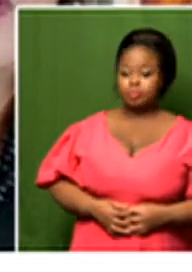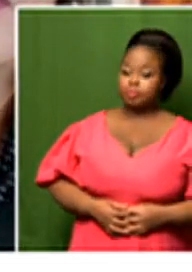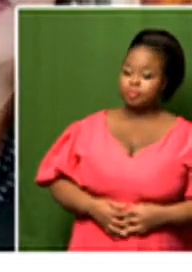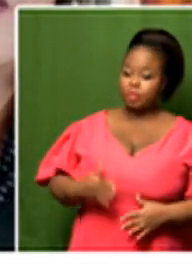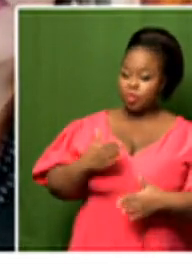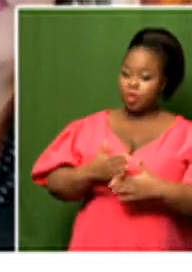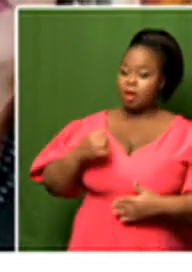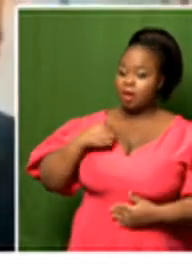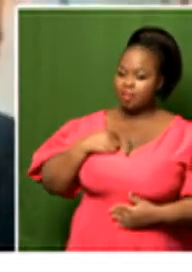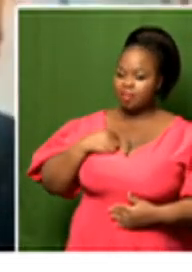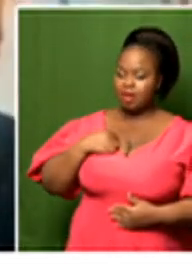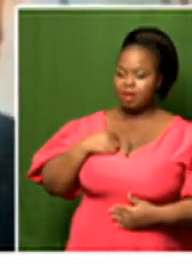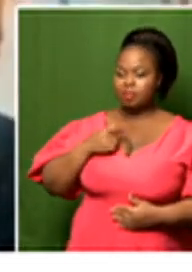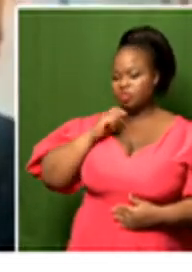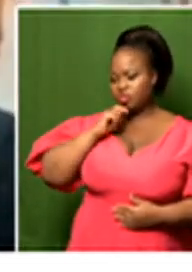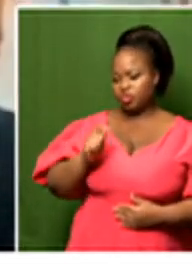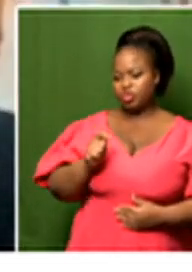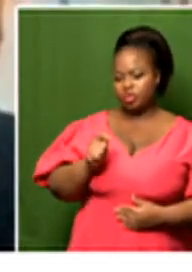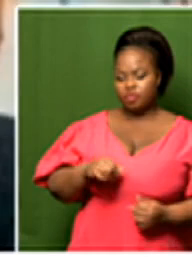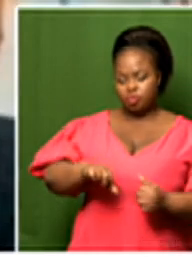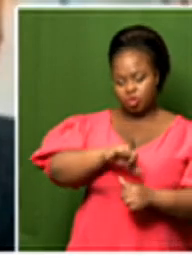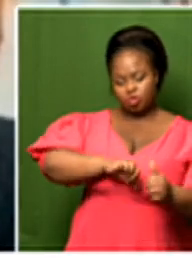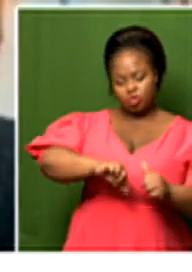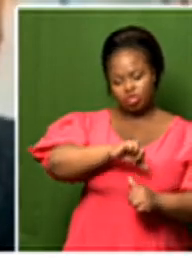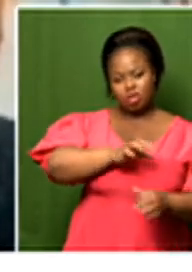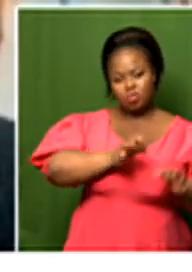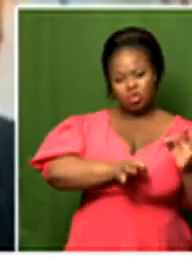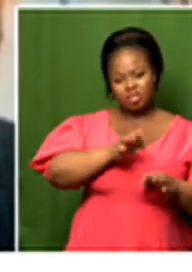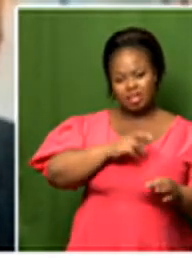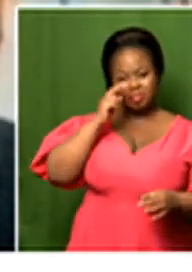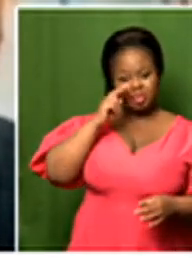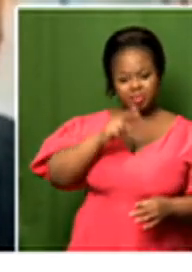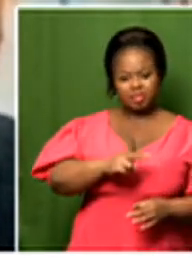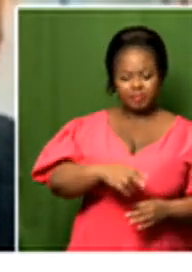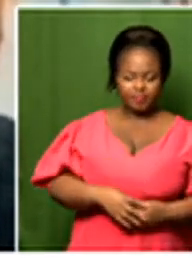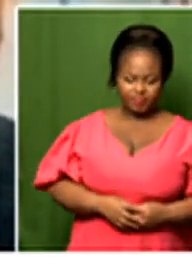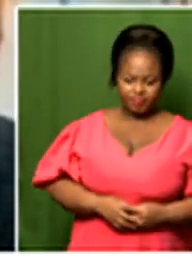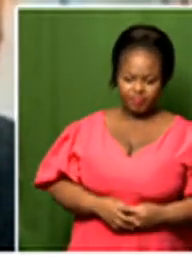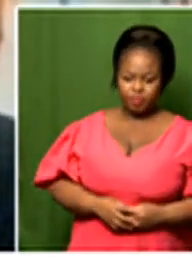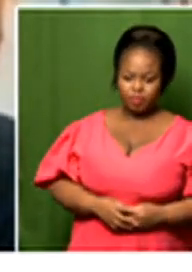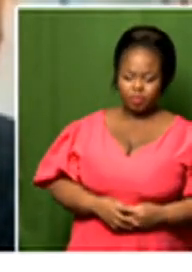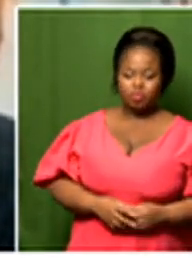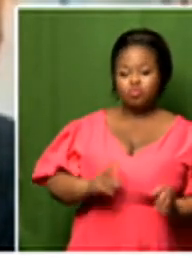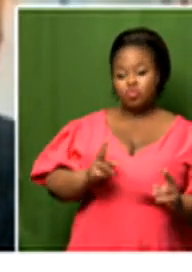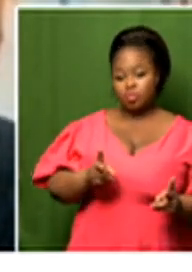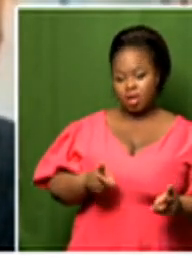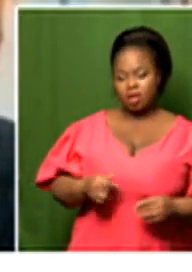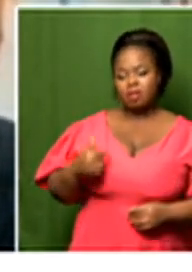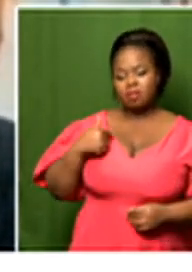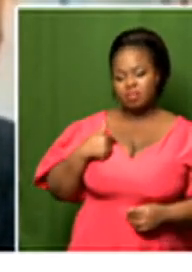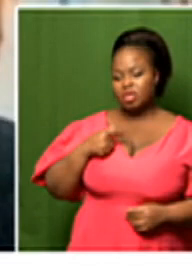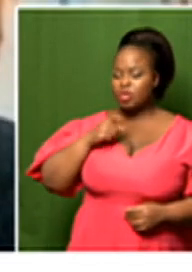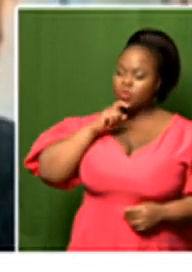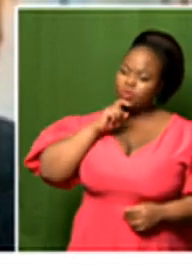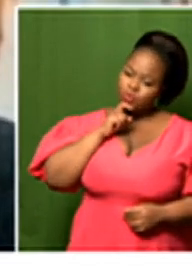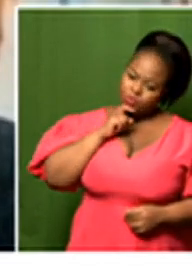My work definitely comes from a socio-political perspective a lot of the time. I do use